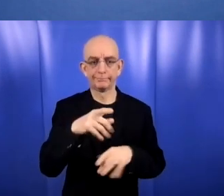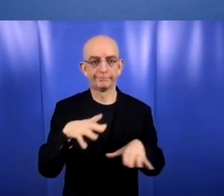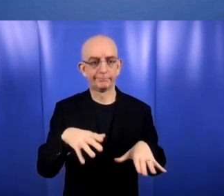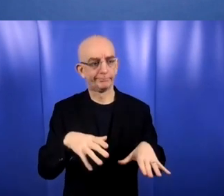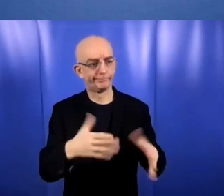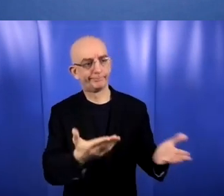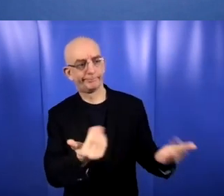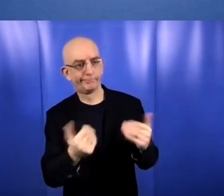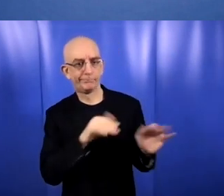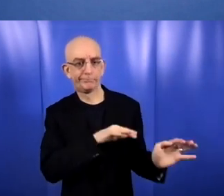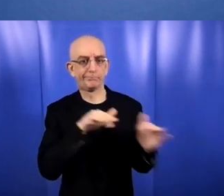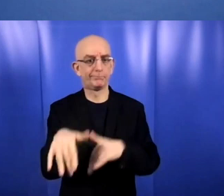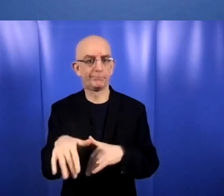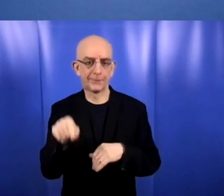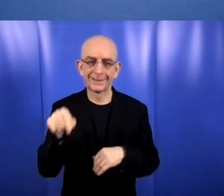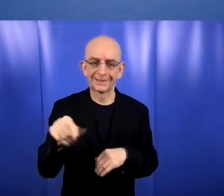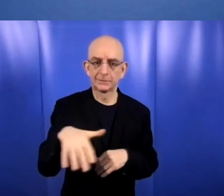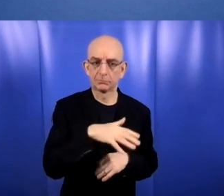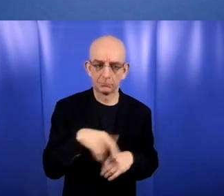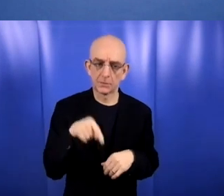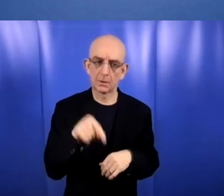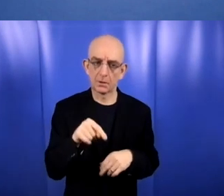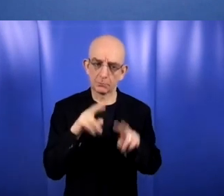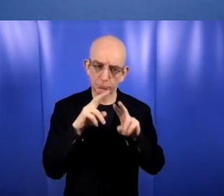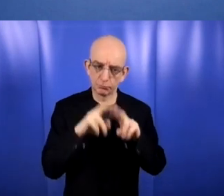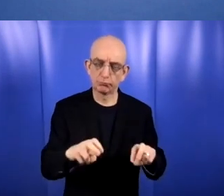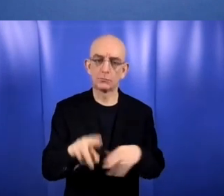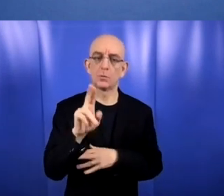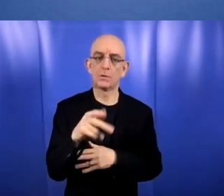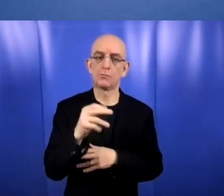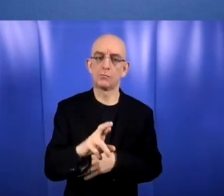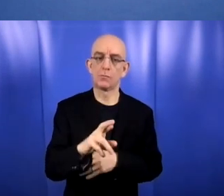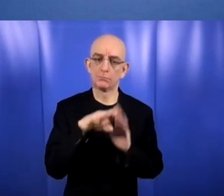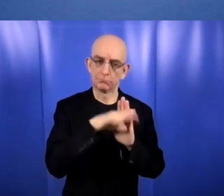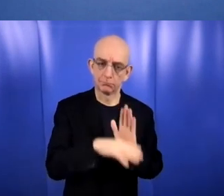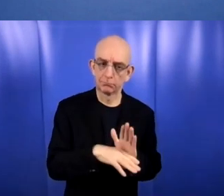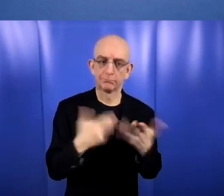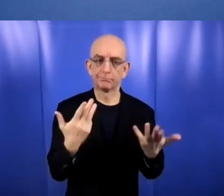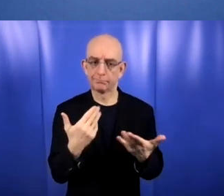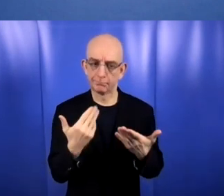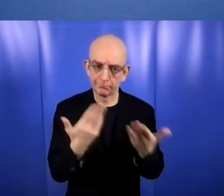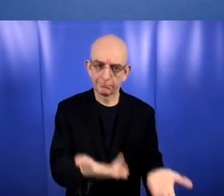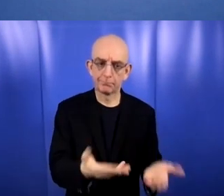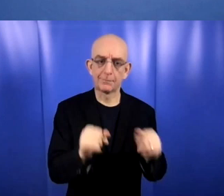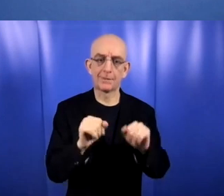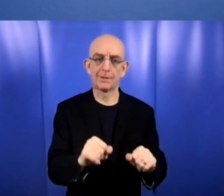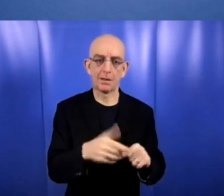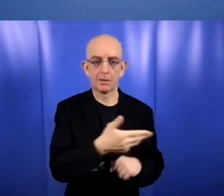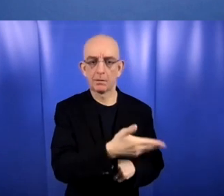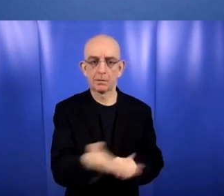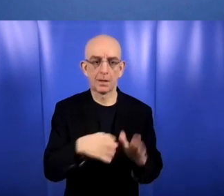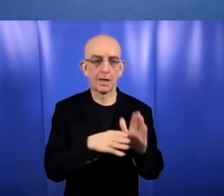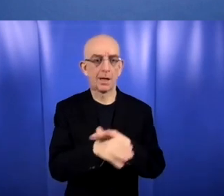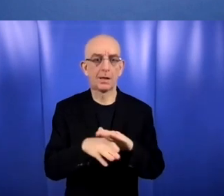who are concerned to the organisation. And in doing that, and this is one of the benefits of UNHCR's